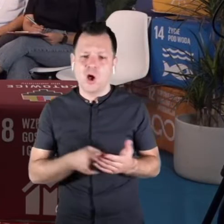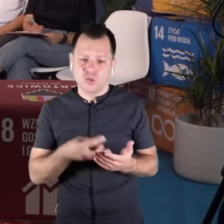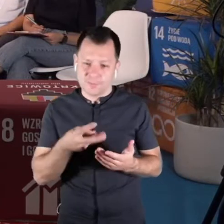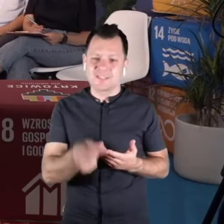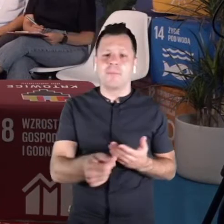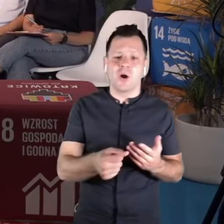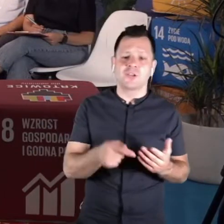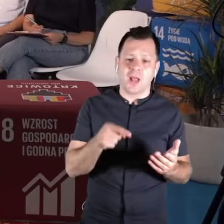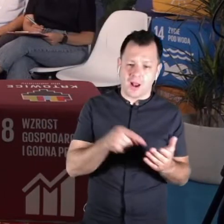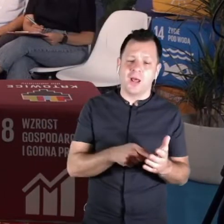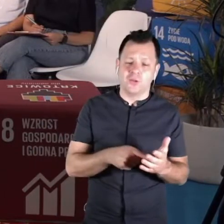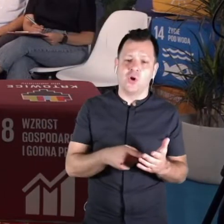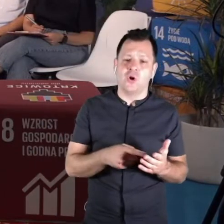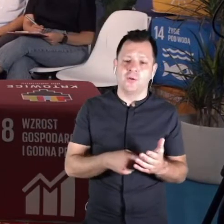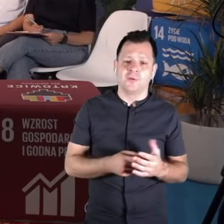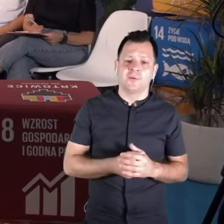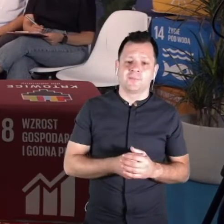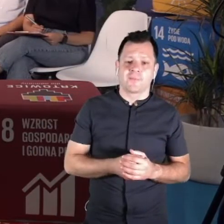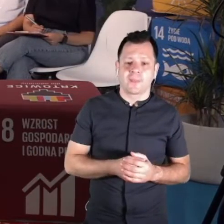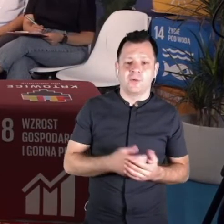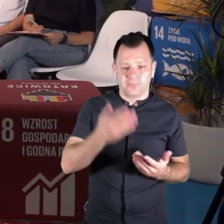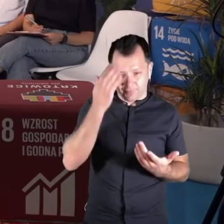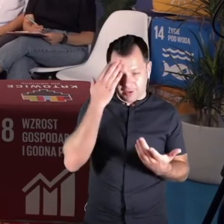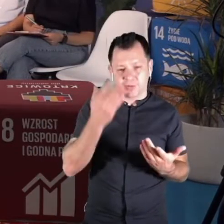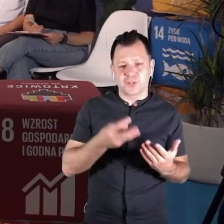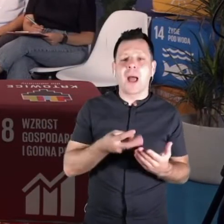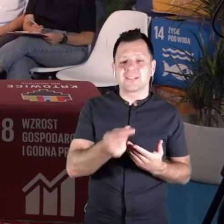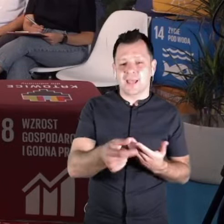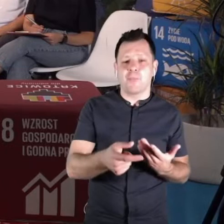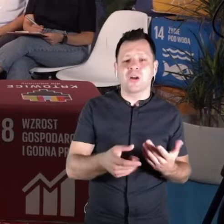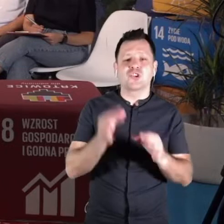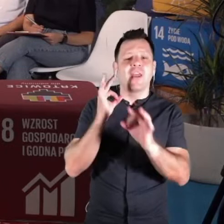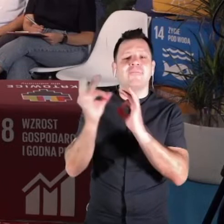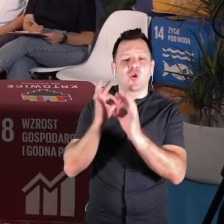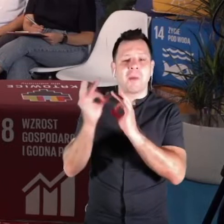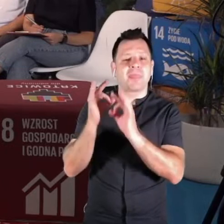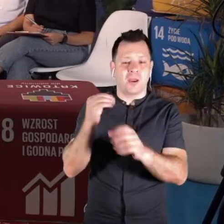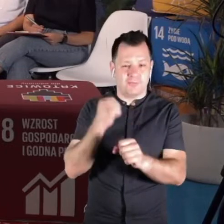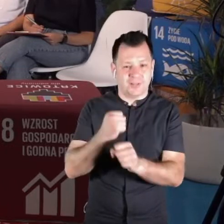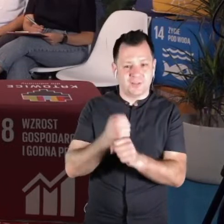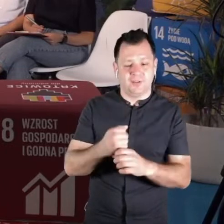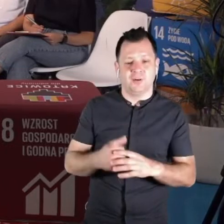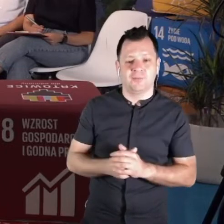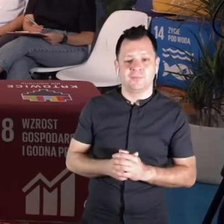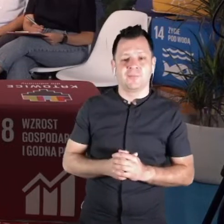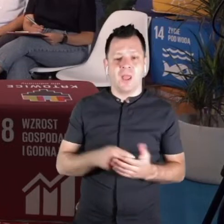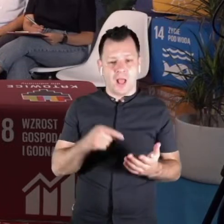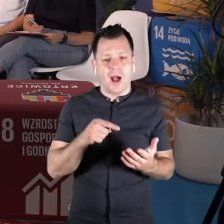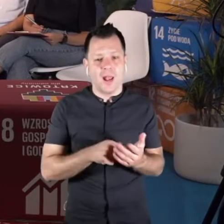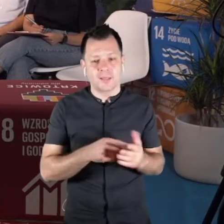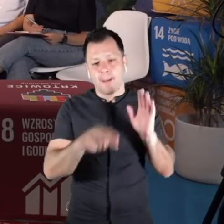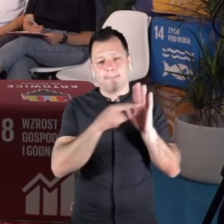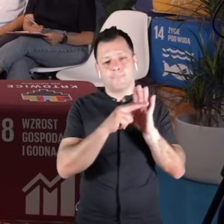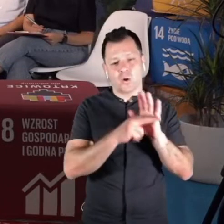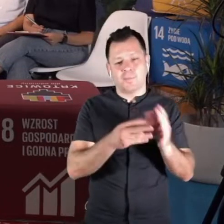nice. Yeah, so the page is still going. The project have finished, but we didn't like stop the platform or